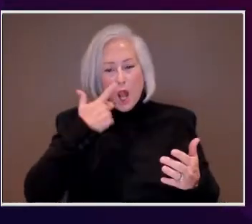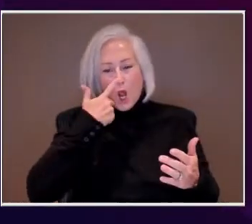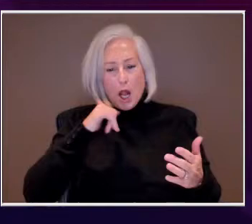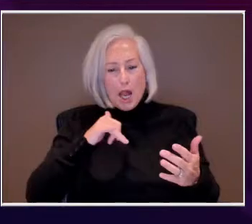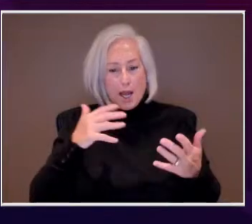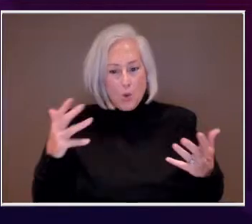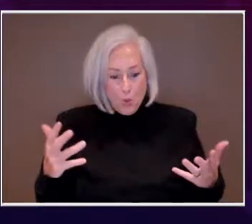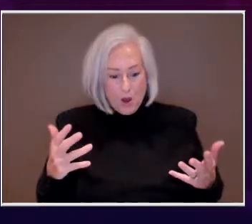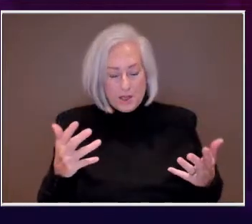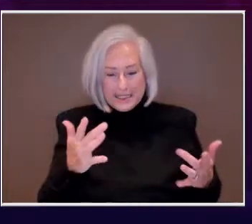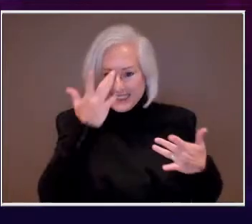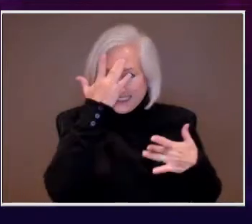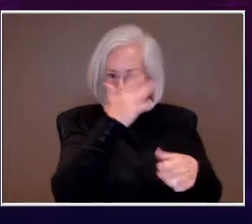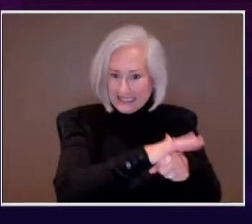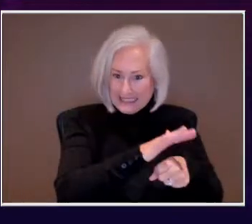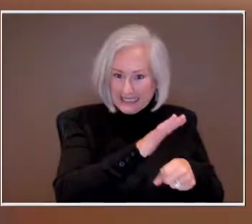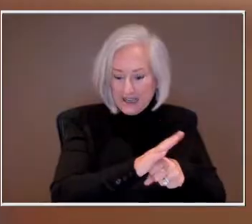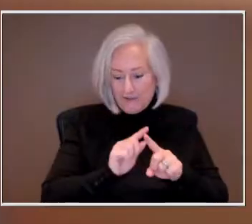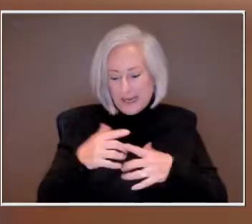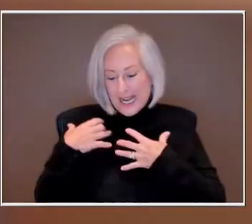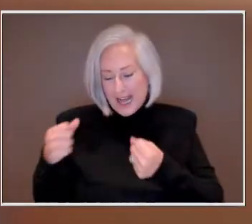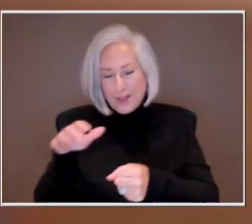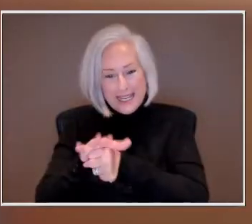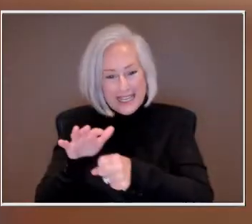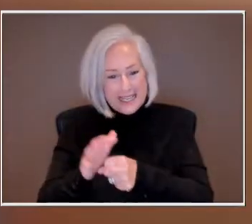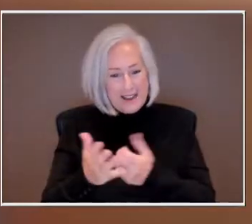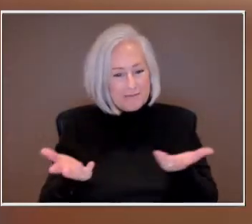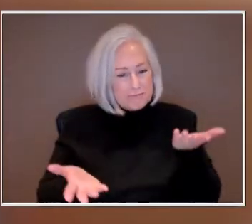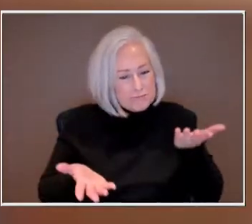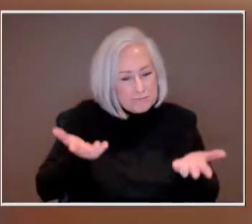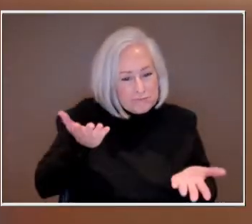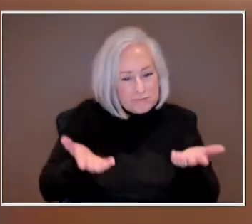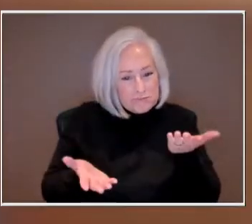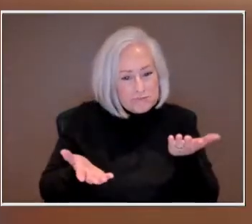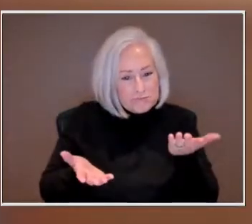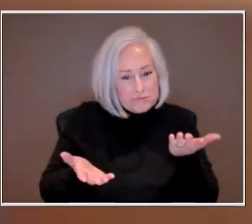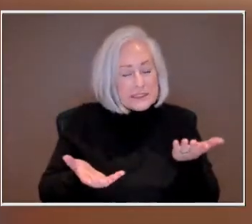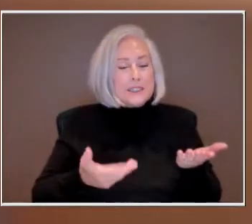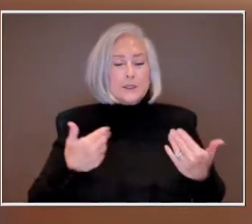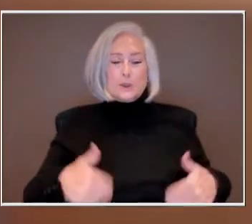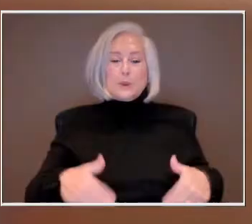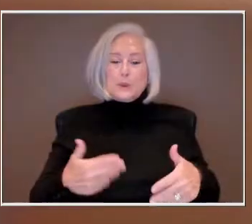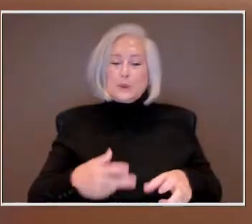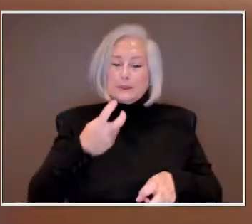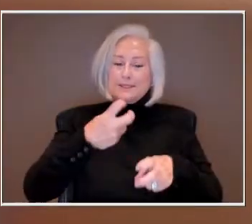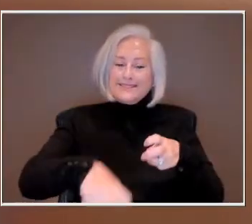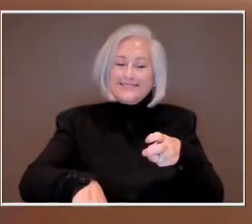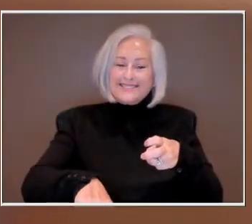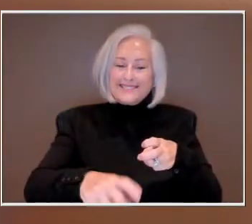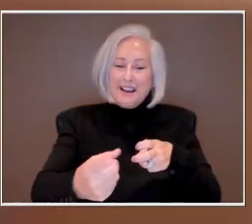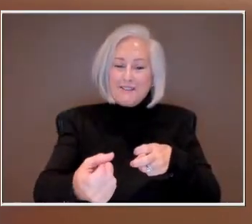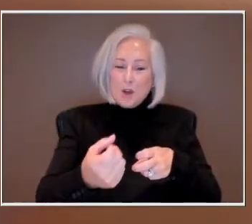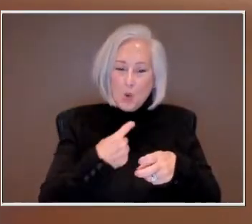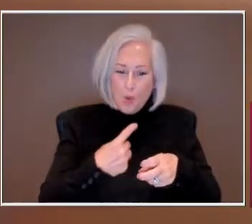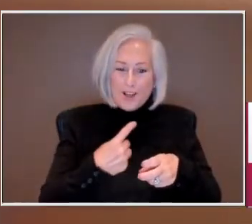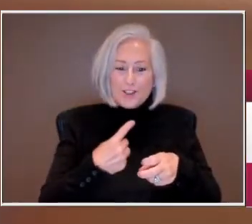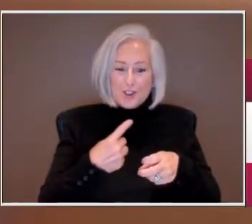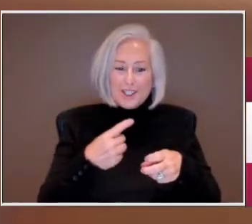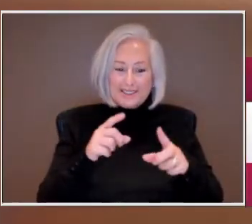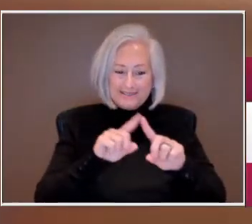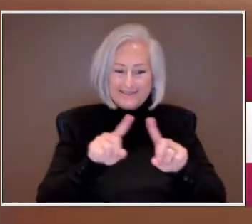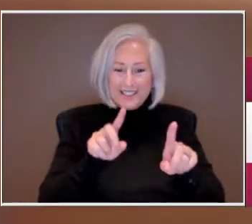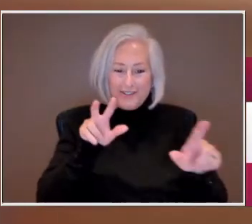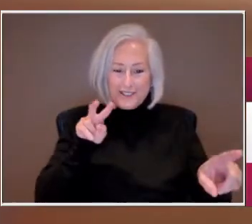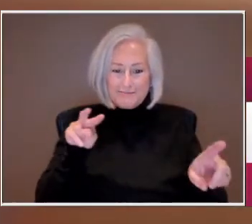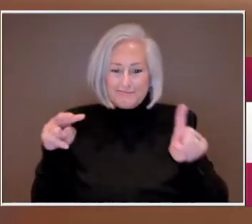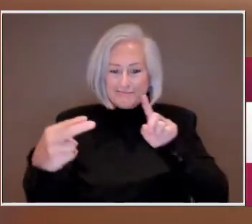one? Yeah, it's a tough question. It sounds like paradoxical when you think about